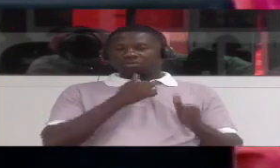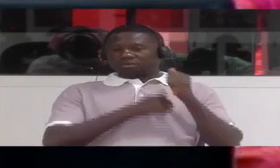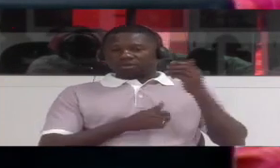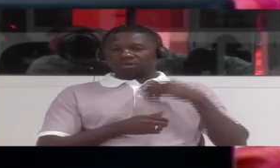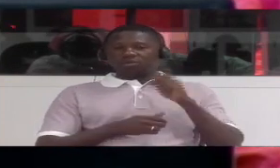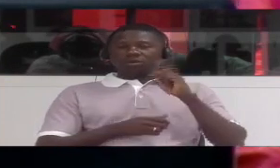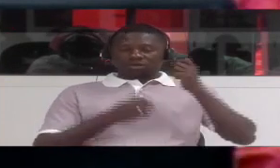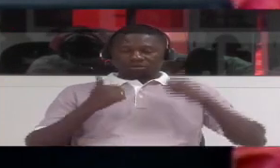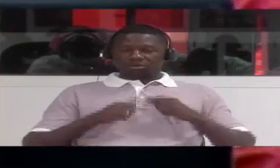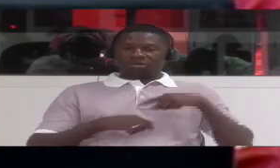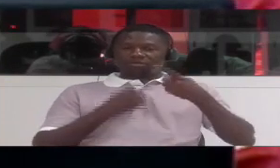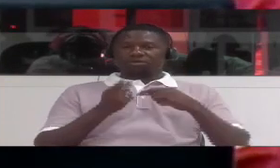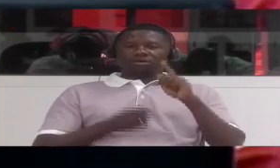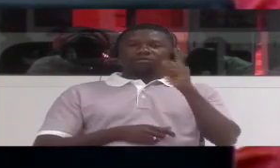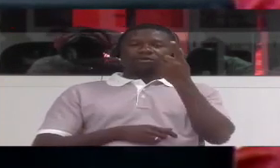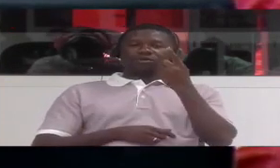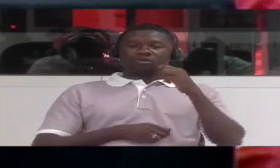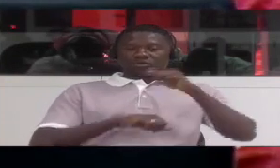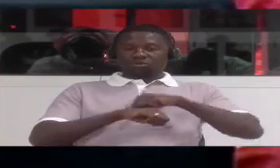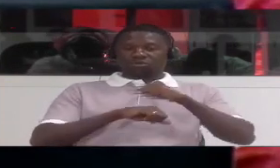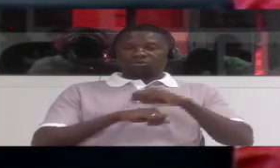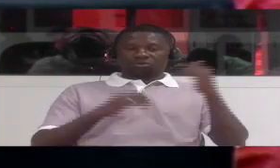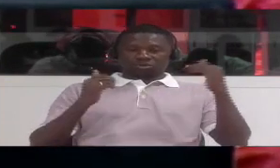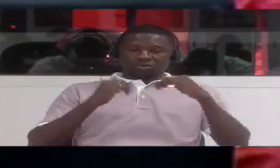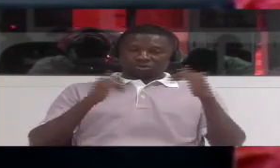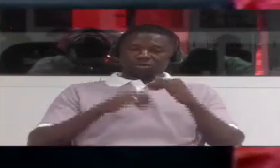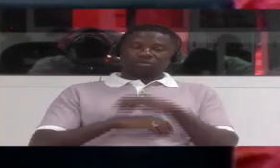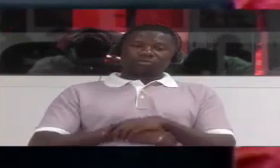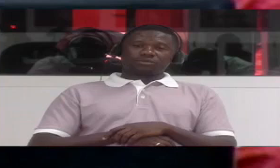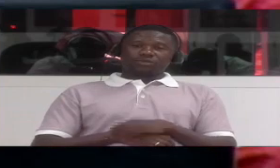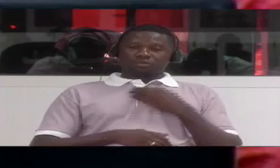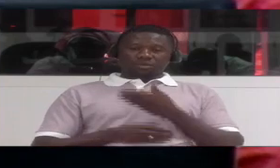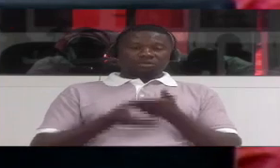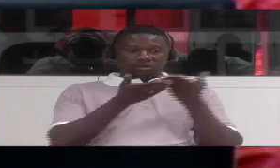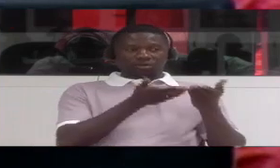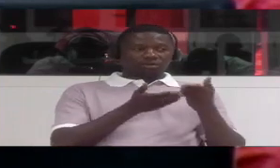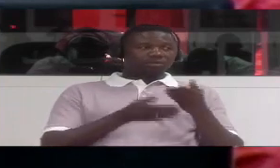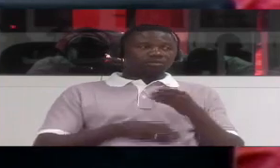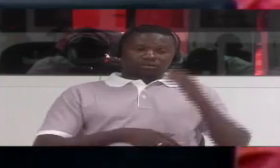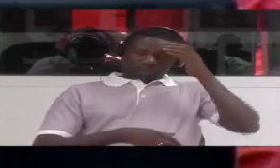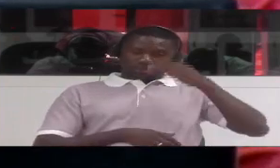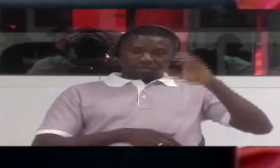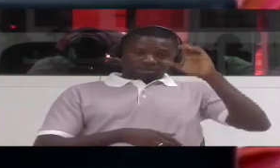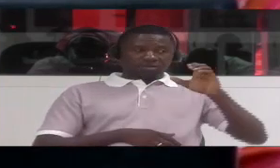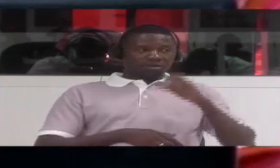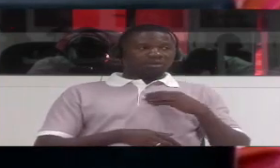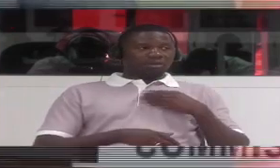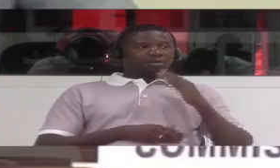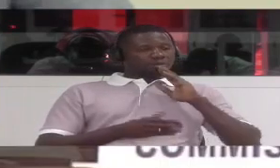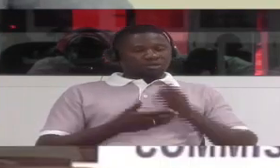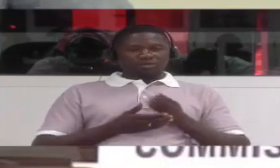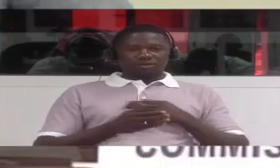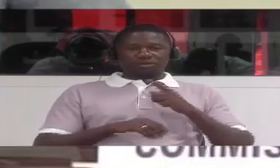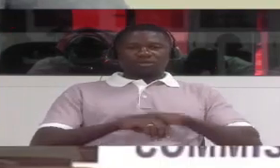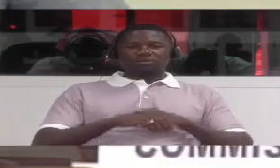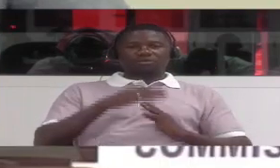torture session. Thank you. I hand over to you, Mr. Chairman. I believe it's time for the break. Thank you.